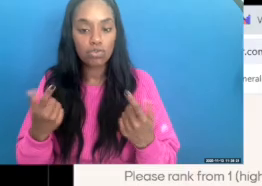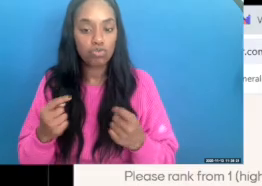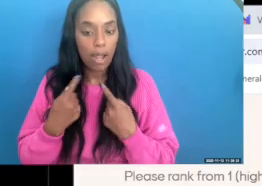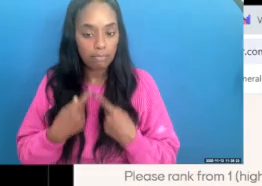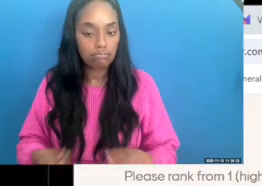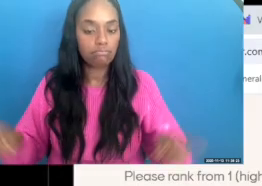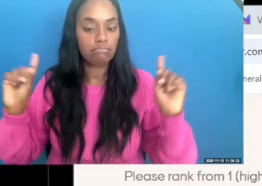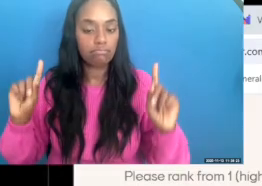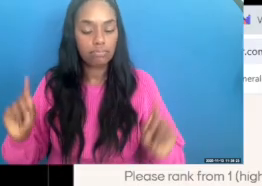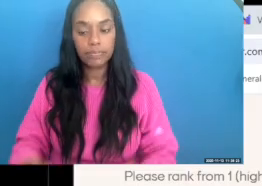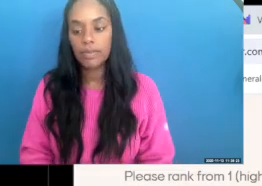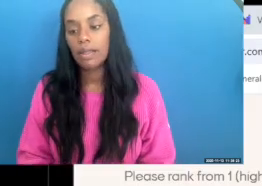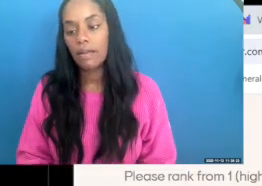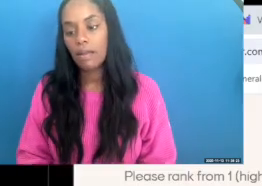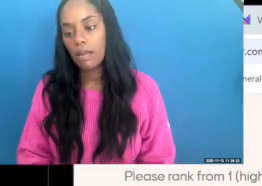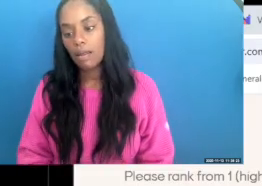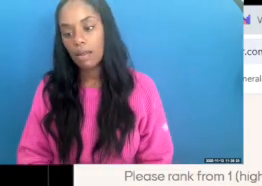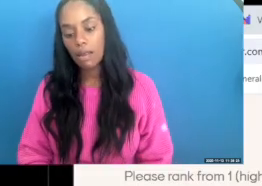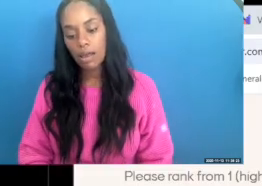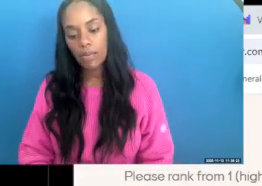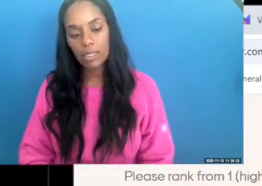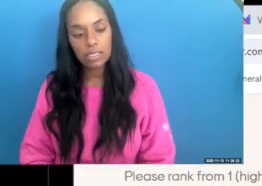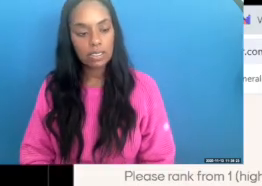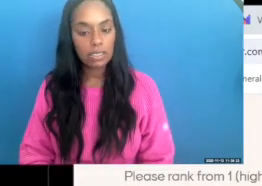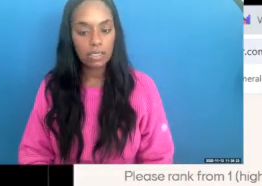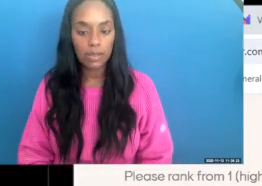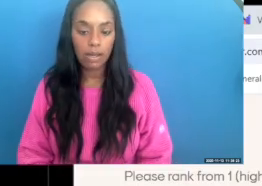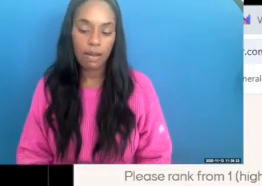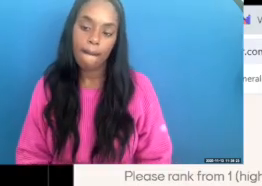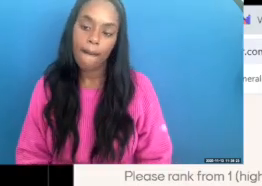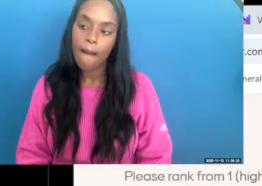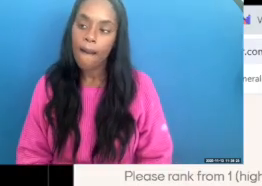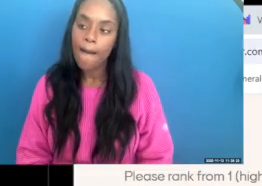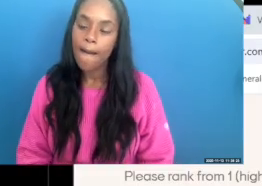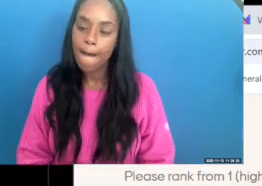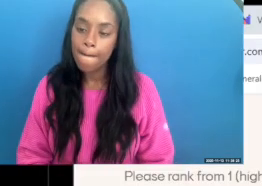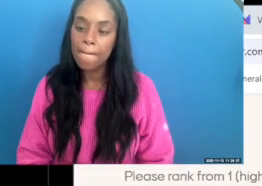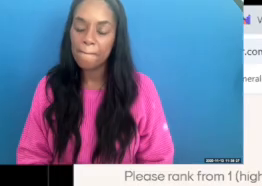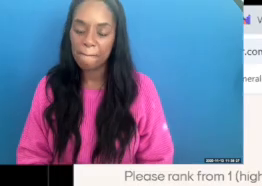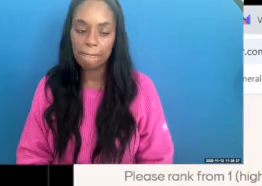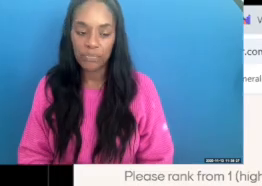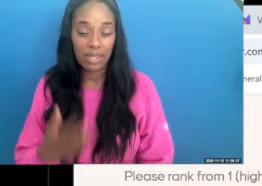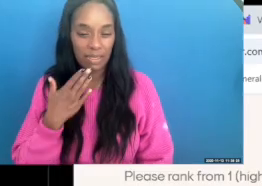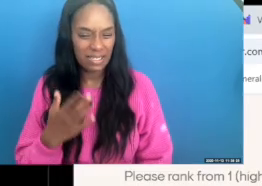talk about, that would be great to hear, and then see what sort of support you would want to try to make that happen.